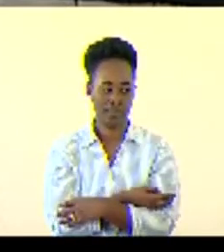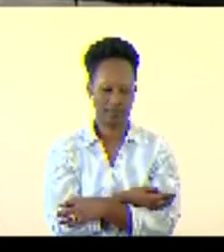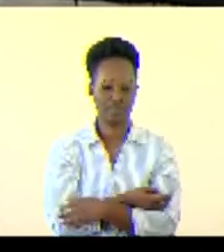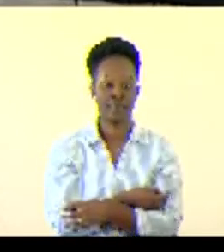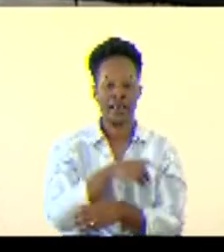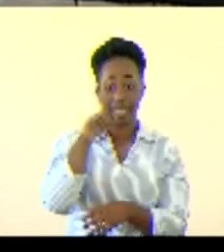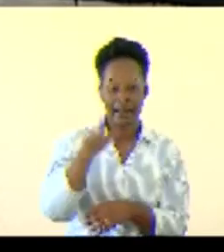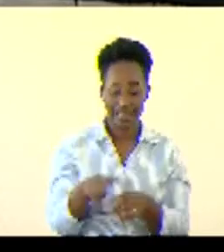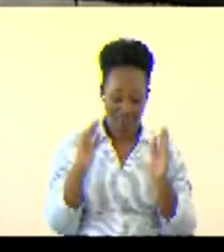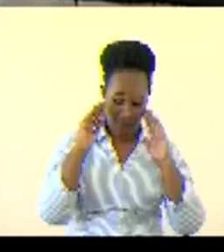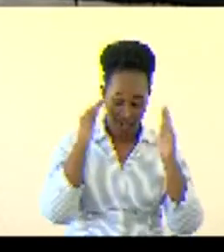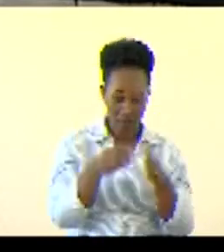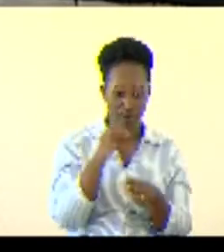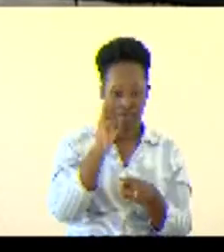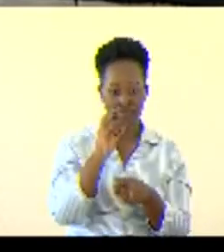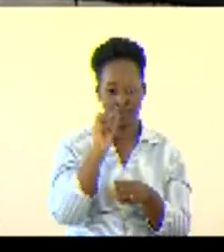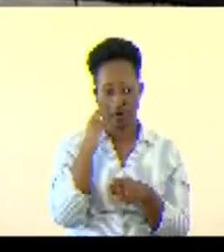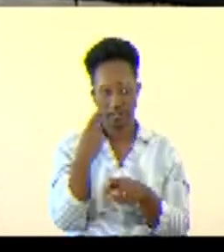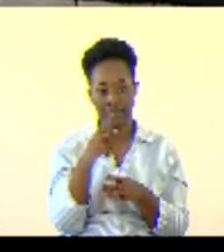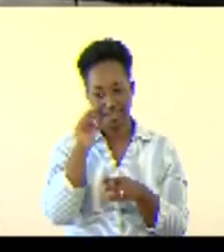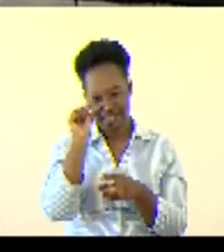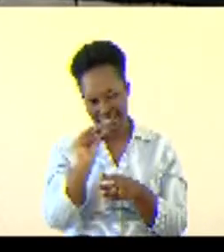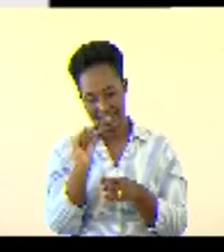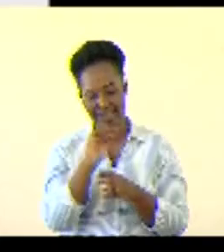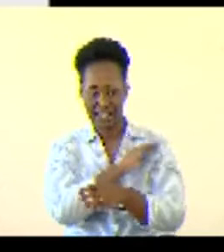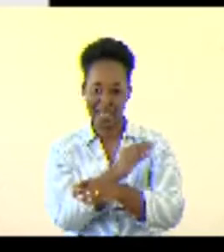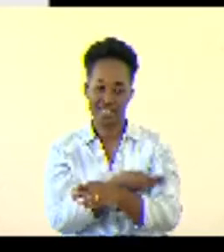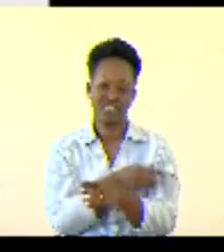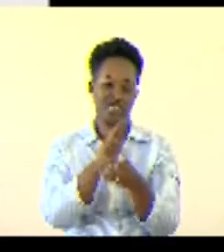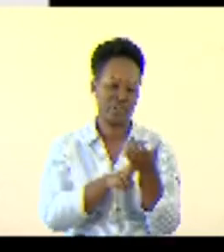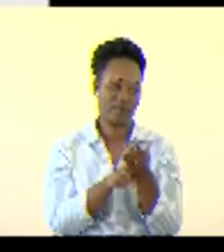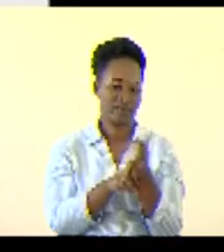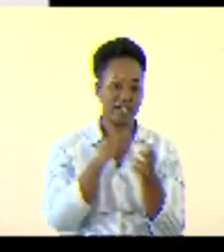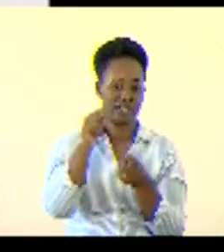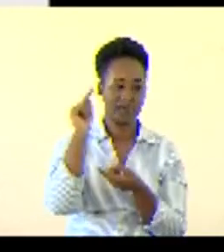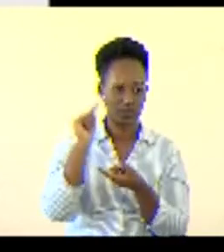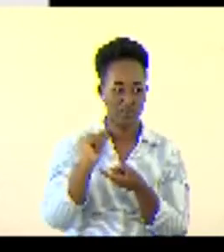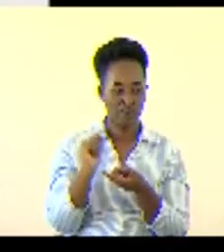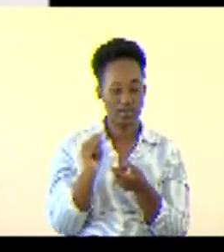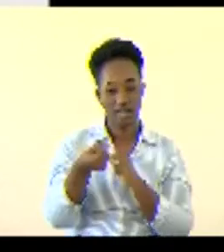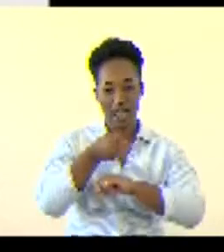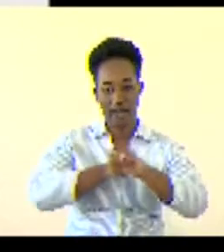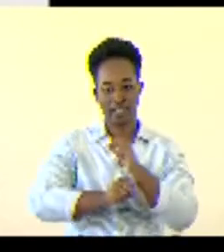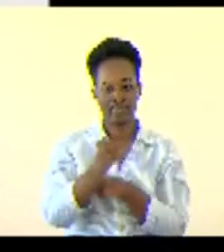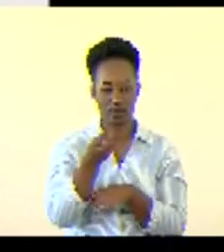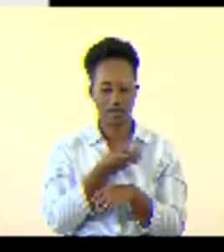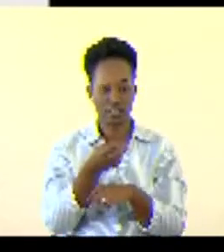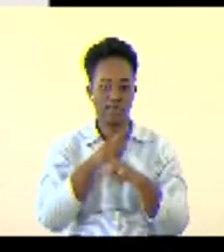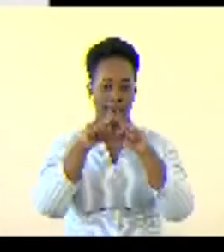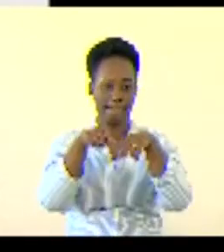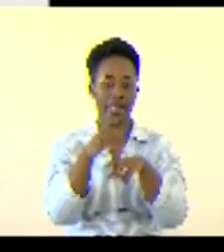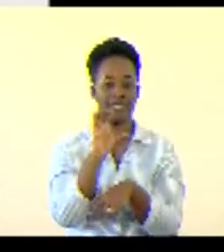Less concentration of oxygen, less energy is going to be produced. This leads to the rapid active transport by the